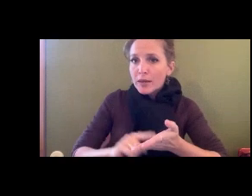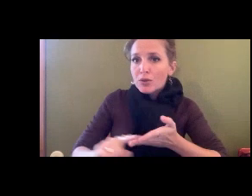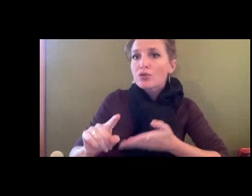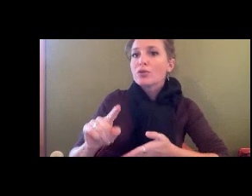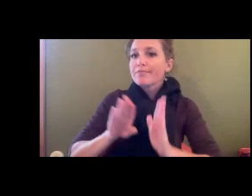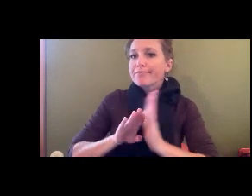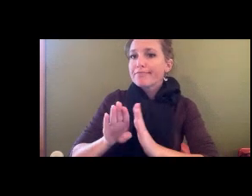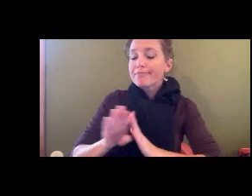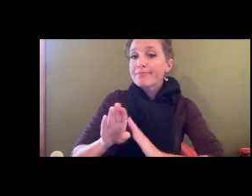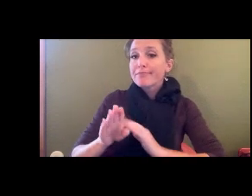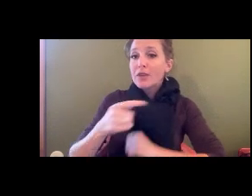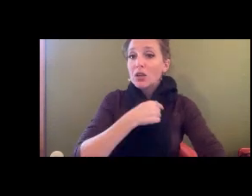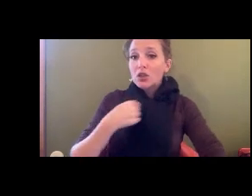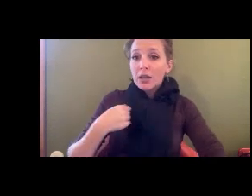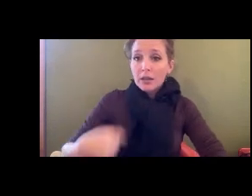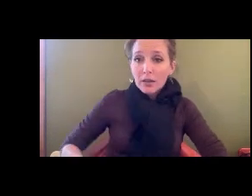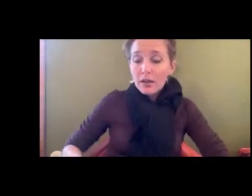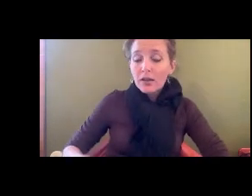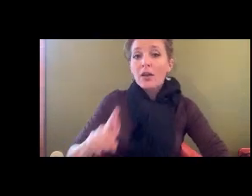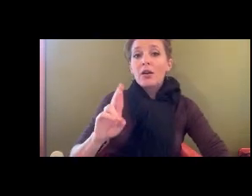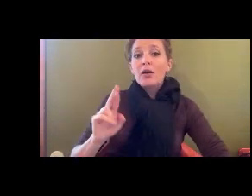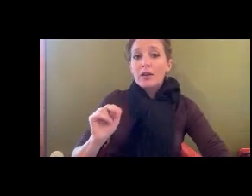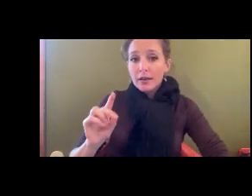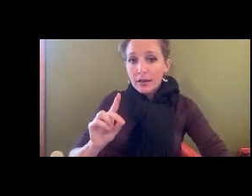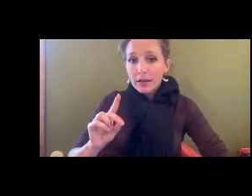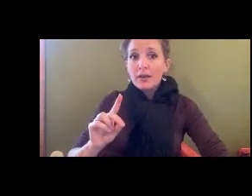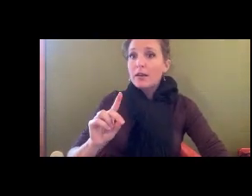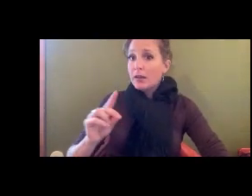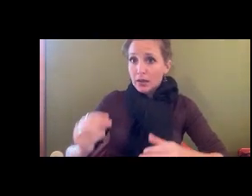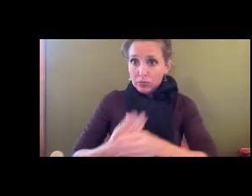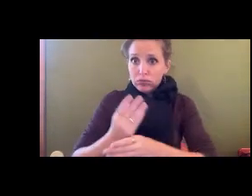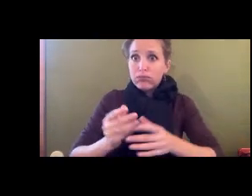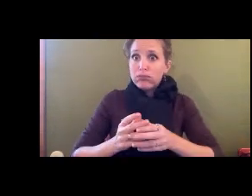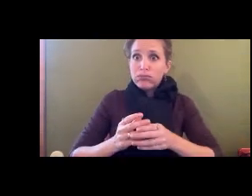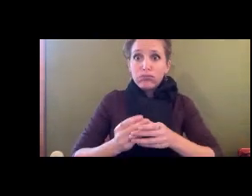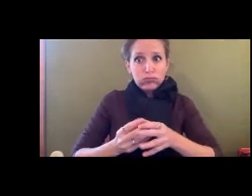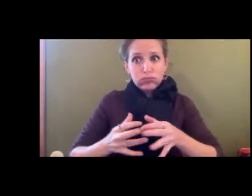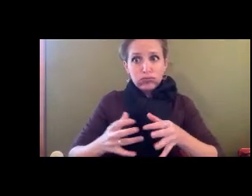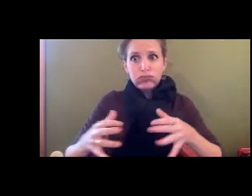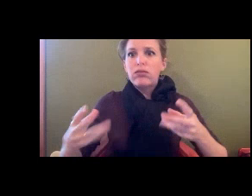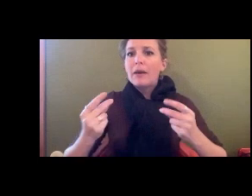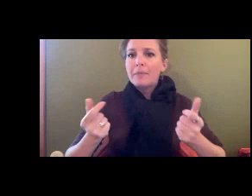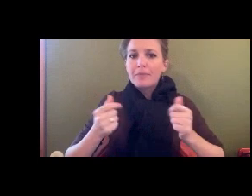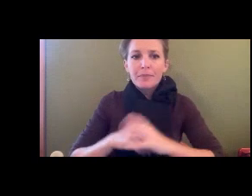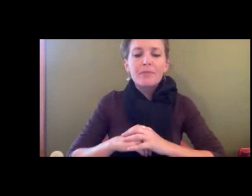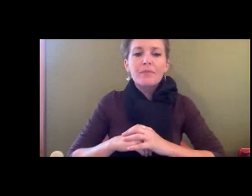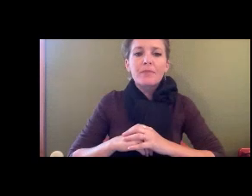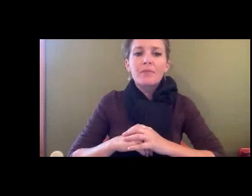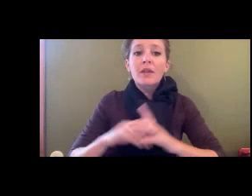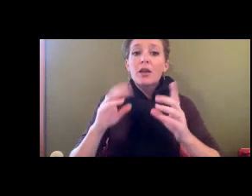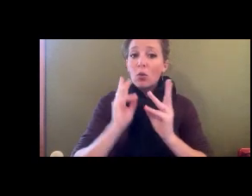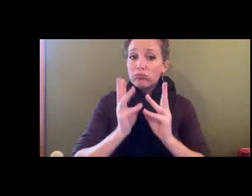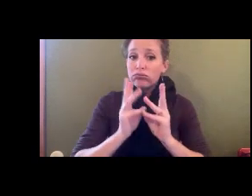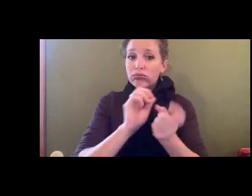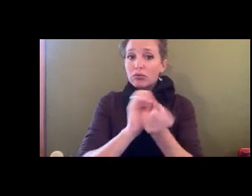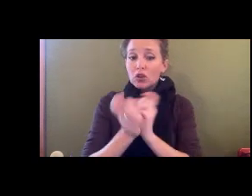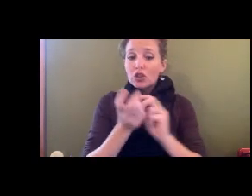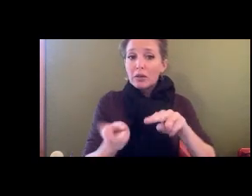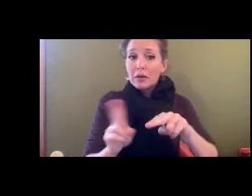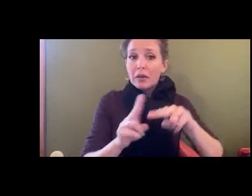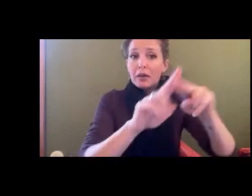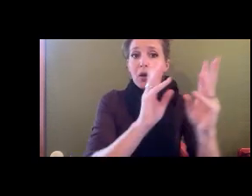in China, R&D is growing rapidly. Another area is climate change and weather shocks. We see that much in the